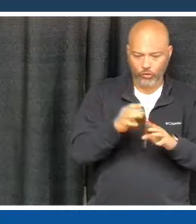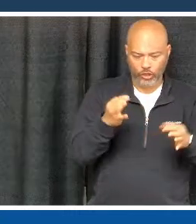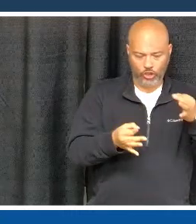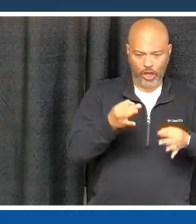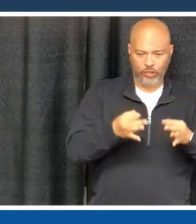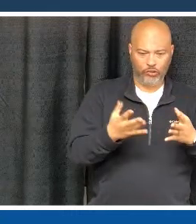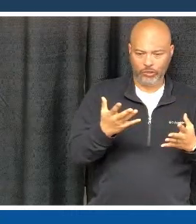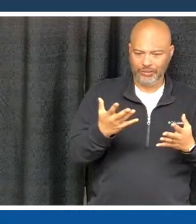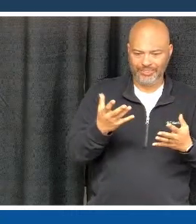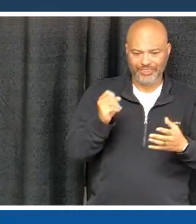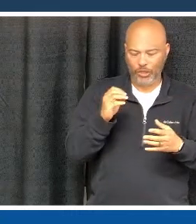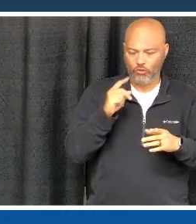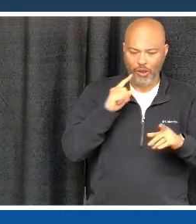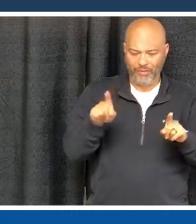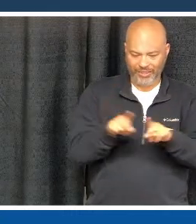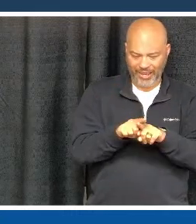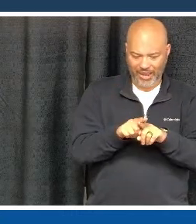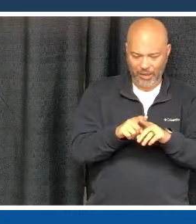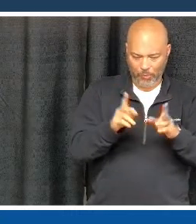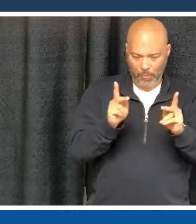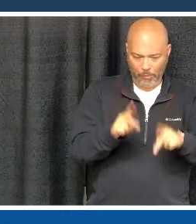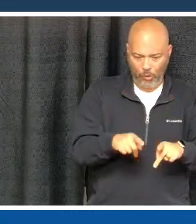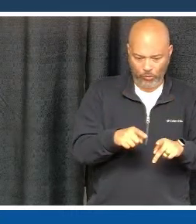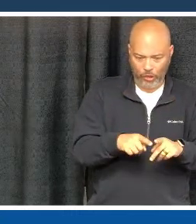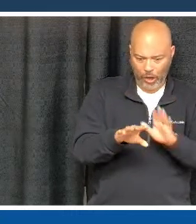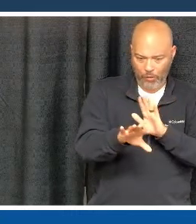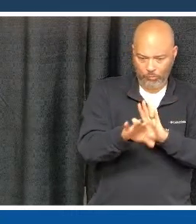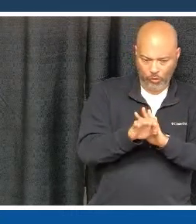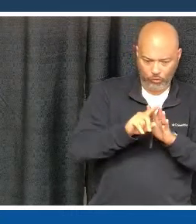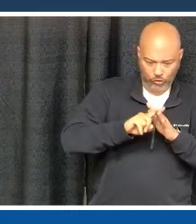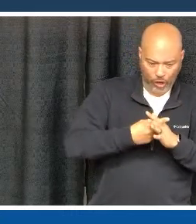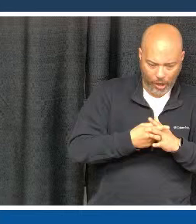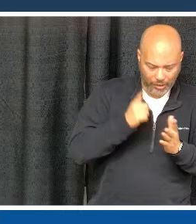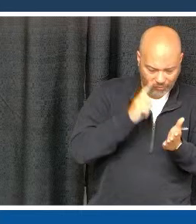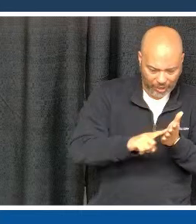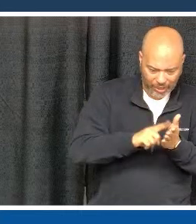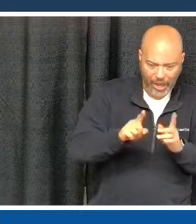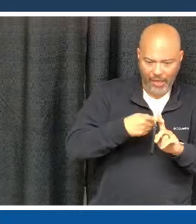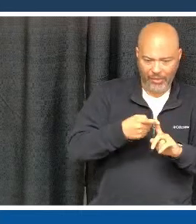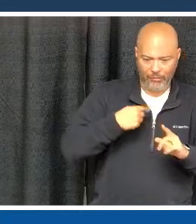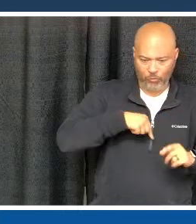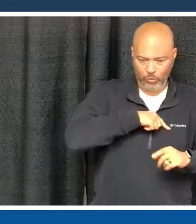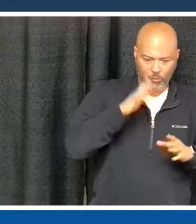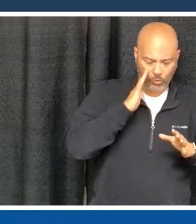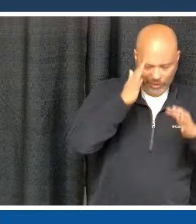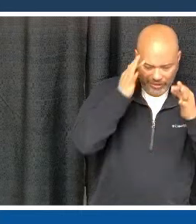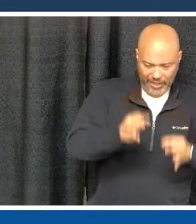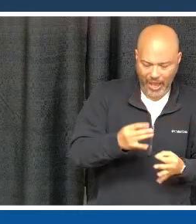got the same entity that is both choosing to start an investigation and then deciding